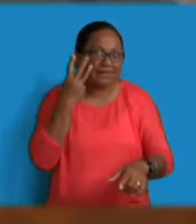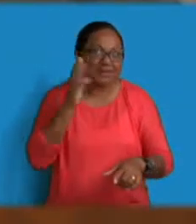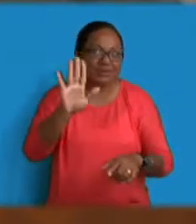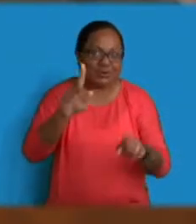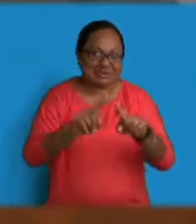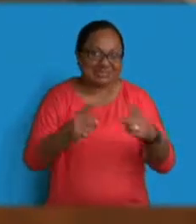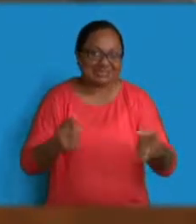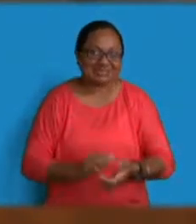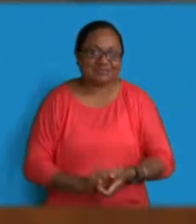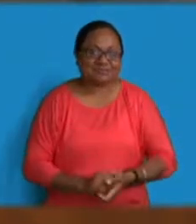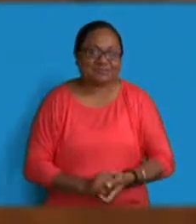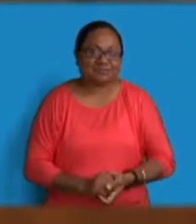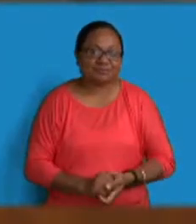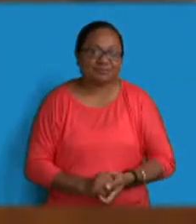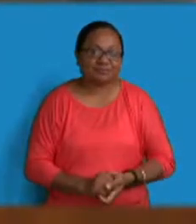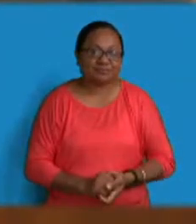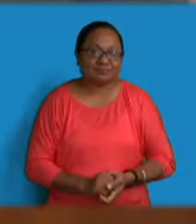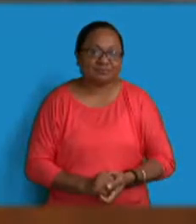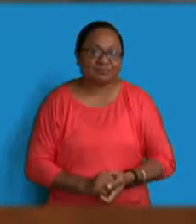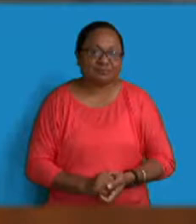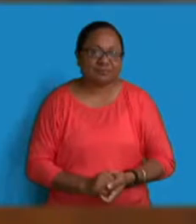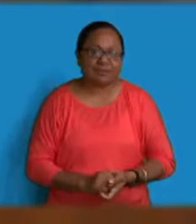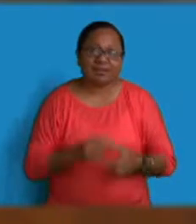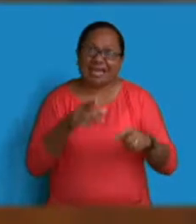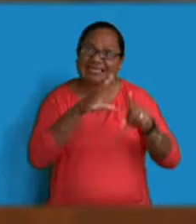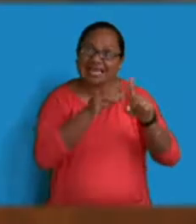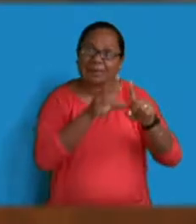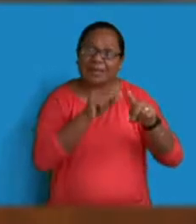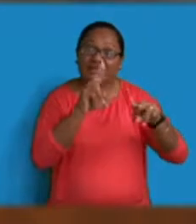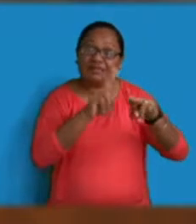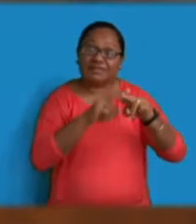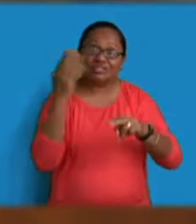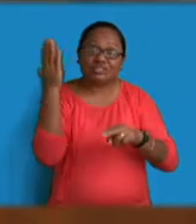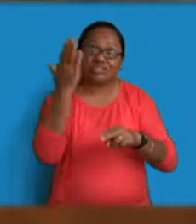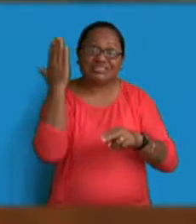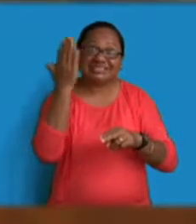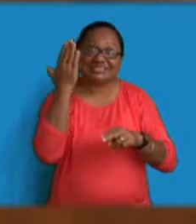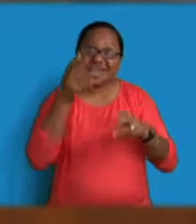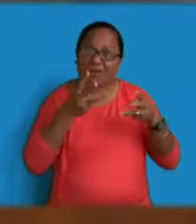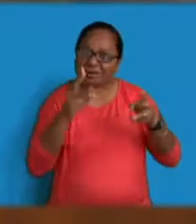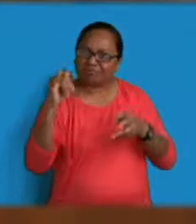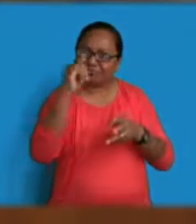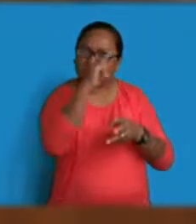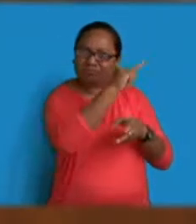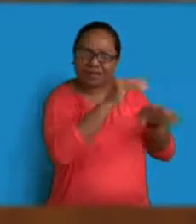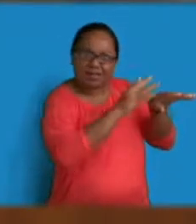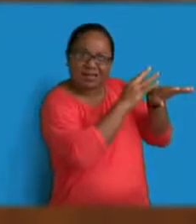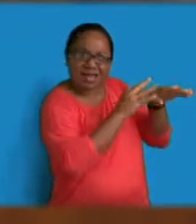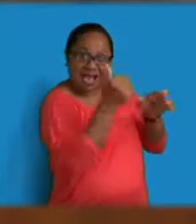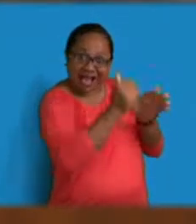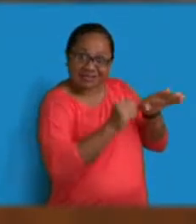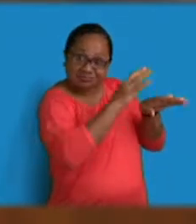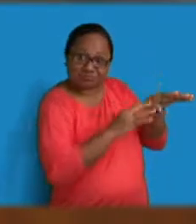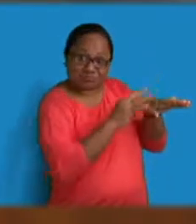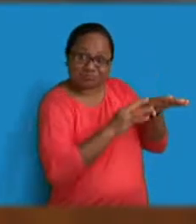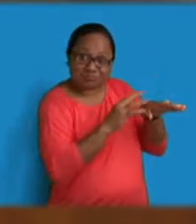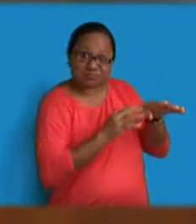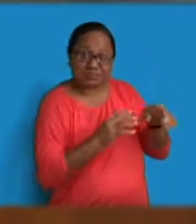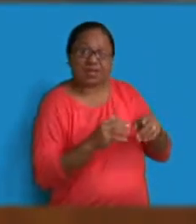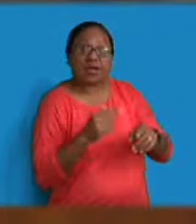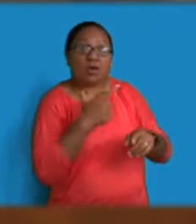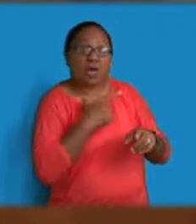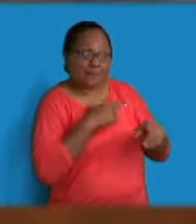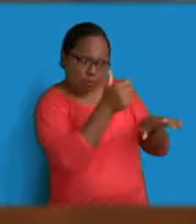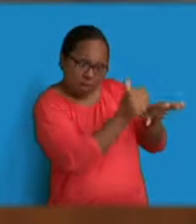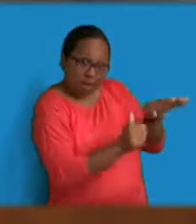be mindful of the fact that the Fiji Airways motive created a lot of controversy because it belonged to some people, I believe, in